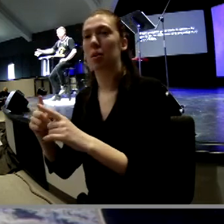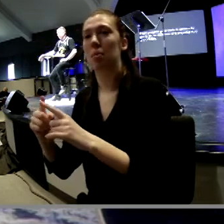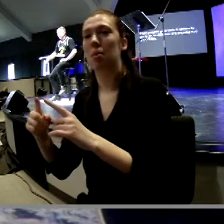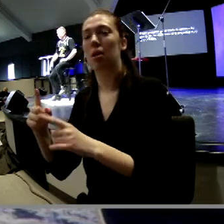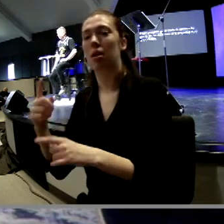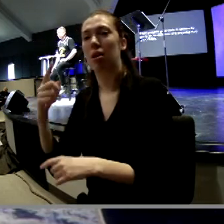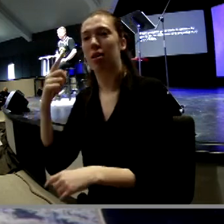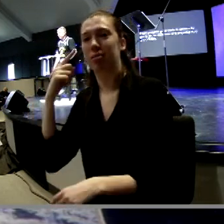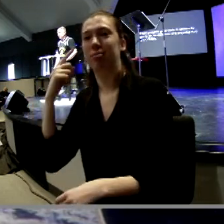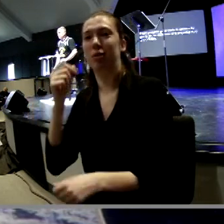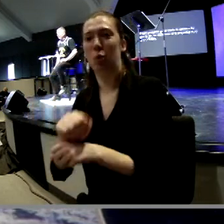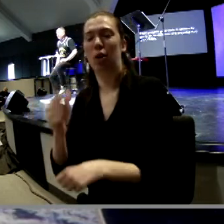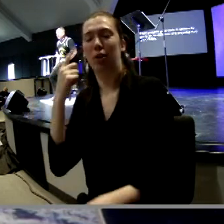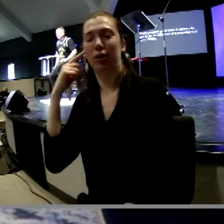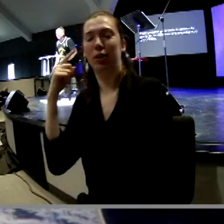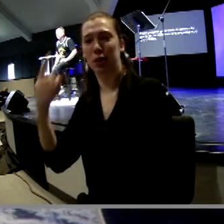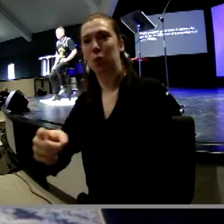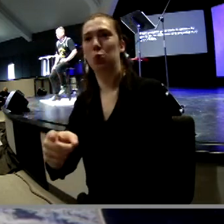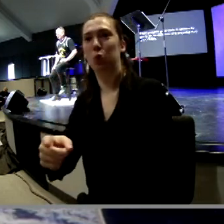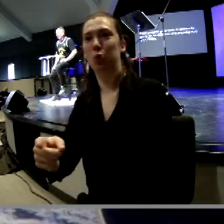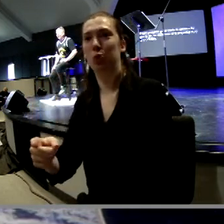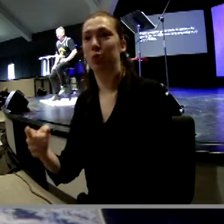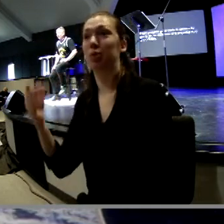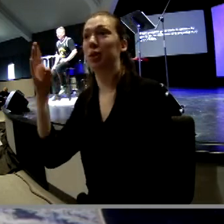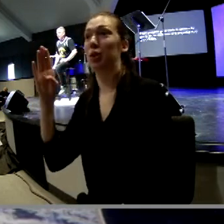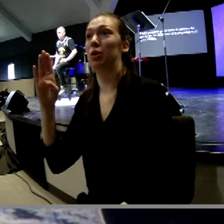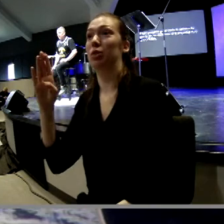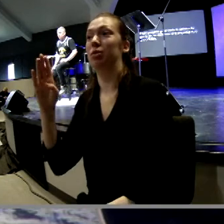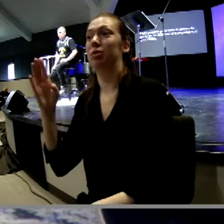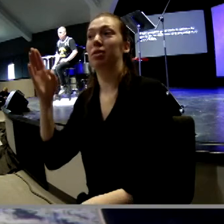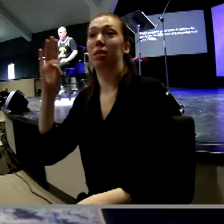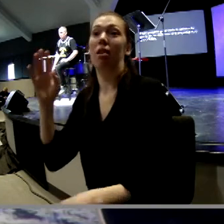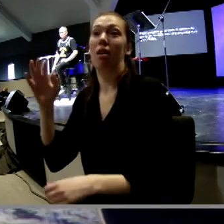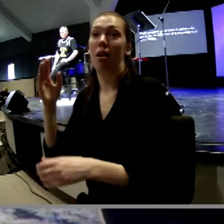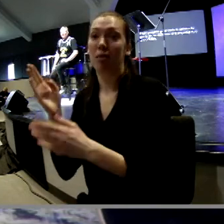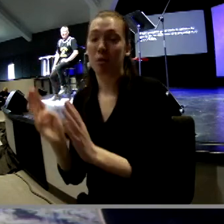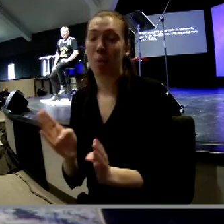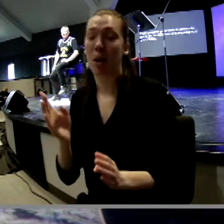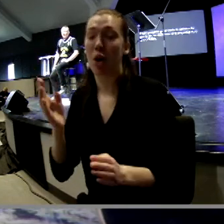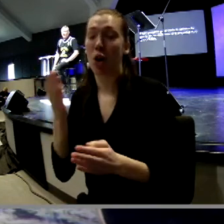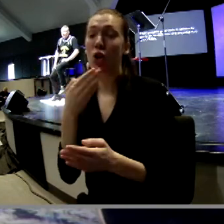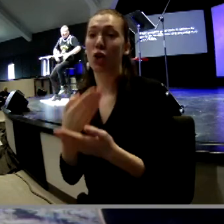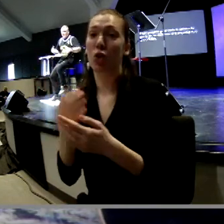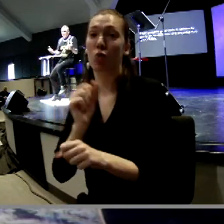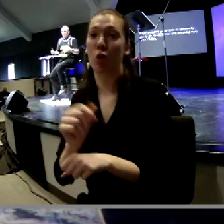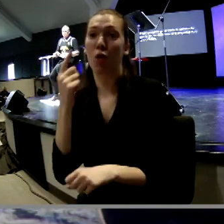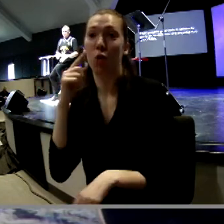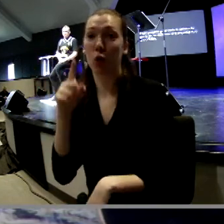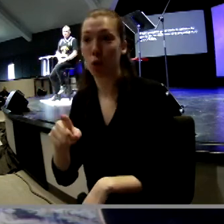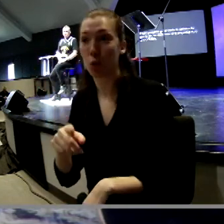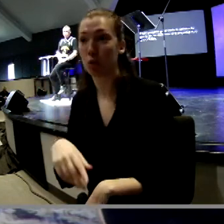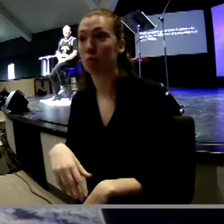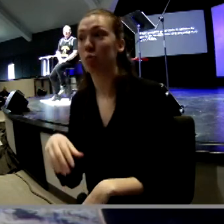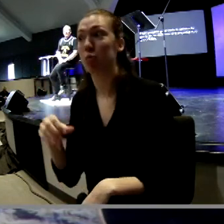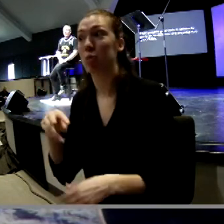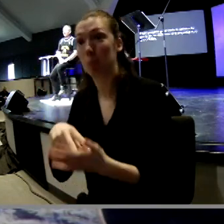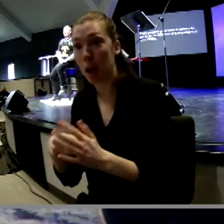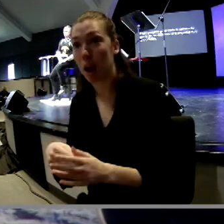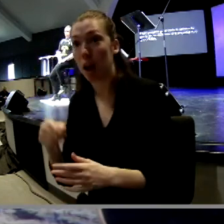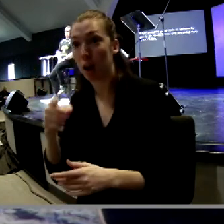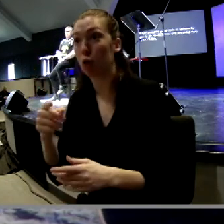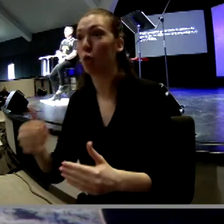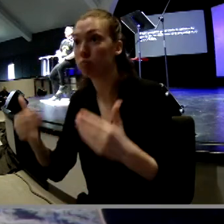to do. Get a hold of your personal calling, your personal passions. Shake it up. Quit